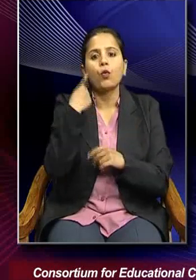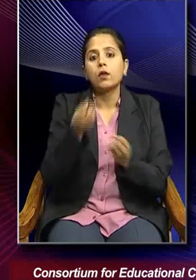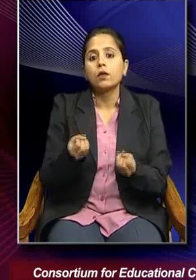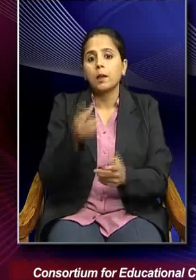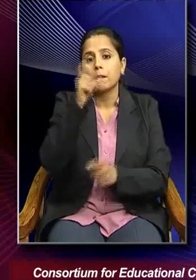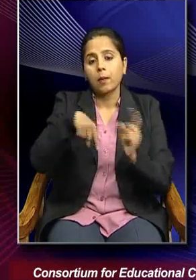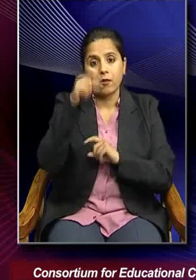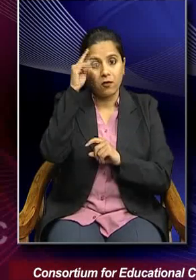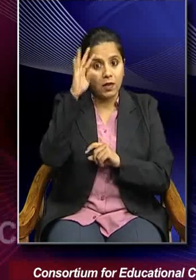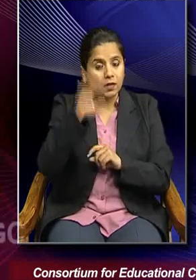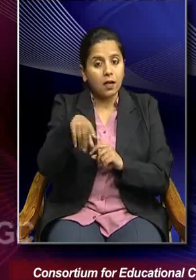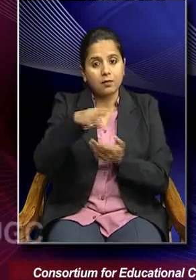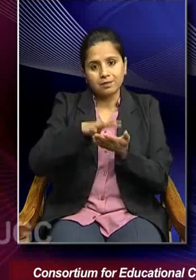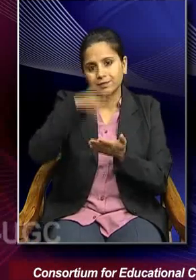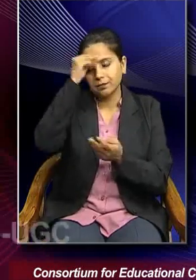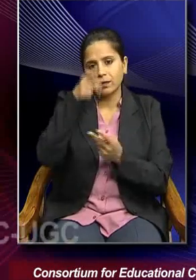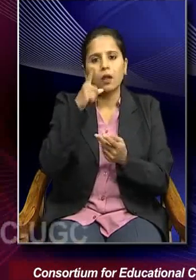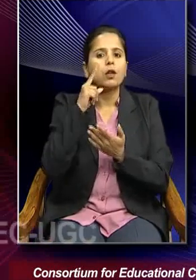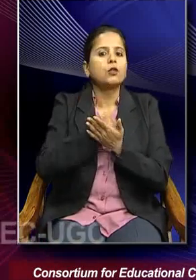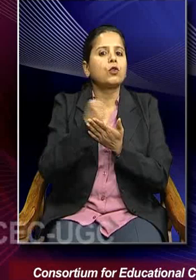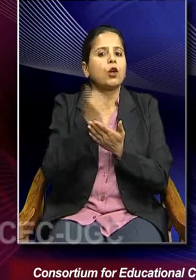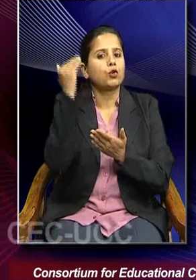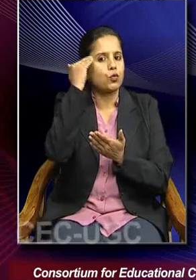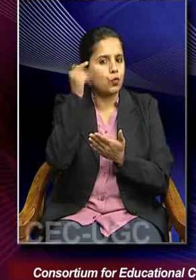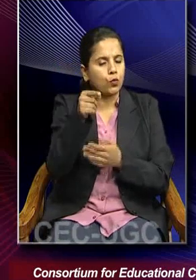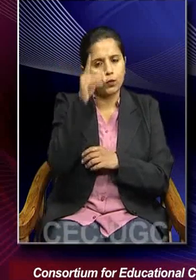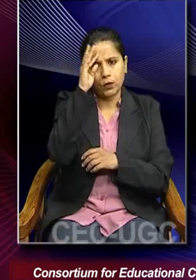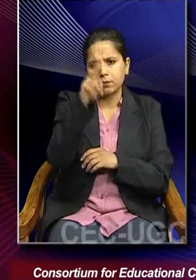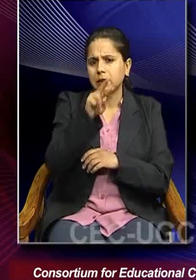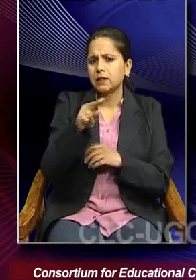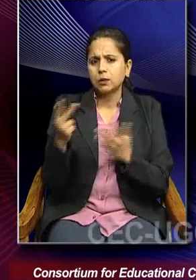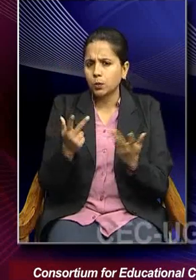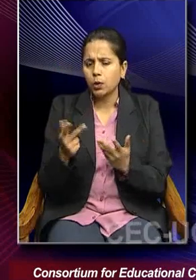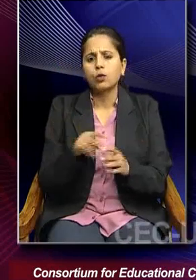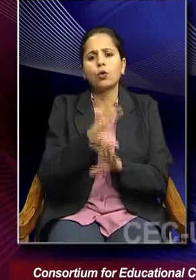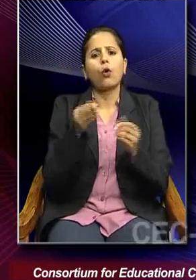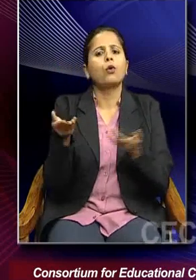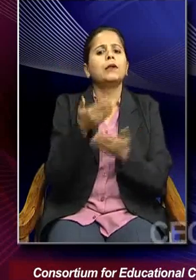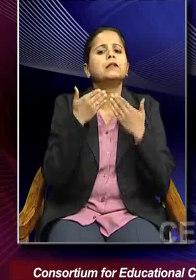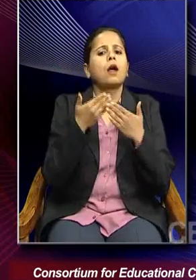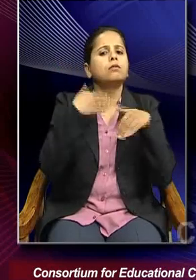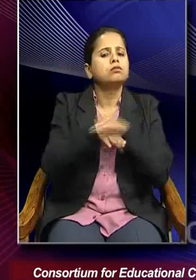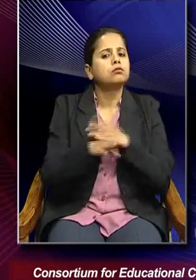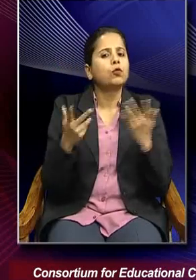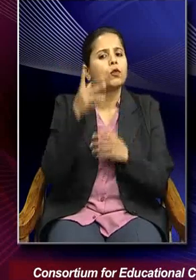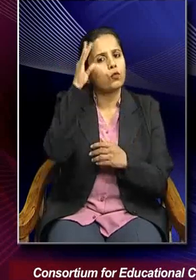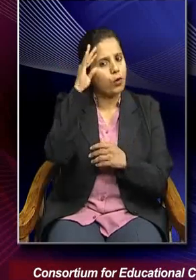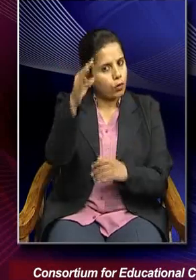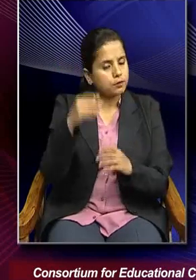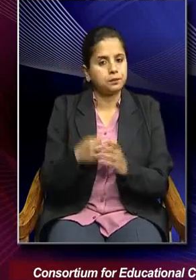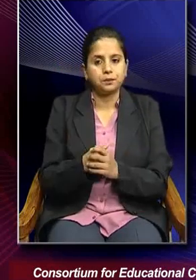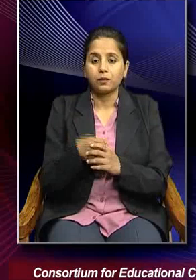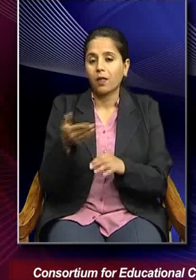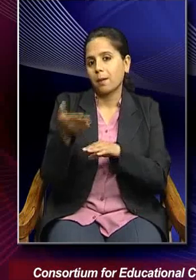in philosophy who are trying to know what is philosophy and what all do we study in philosophy. In